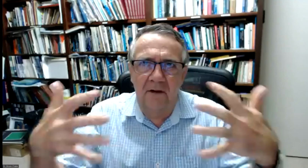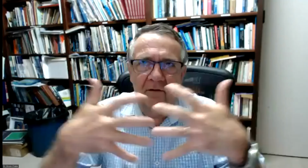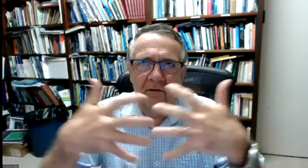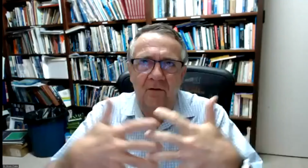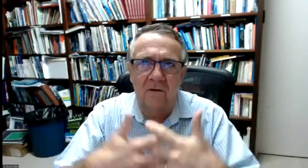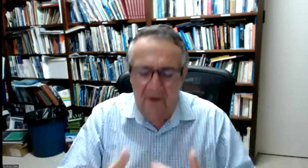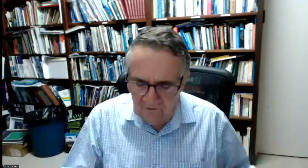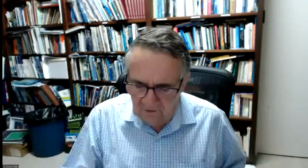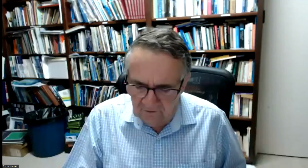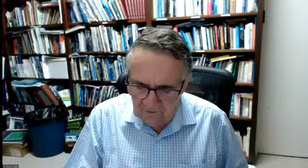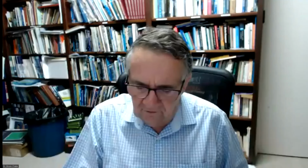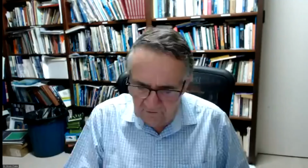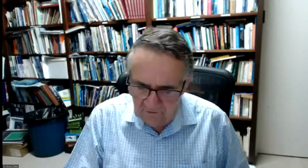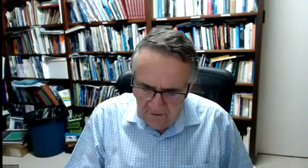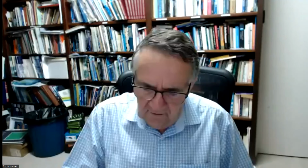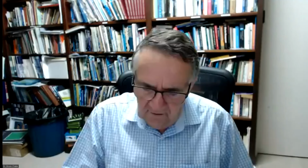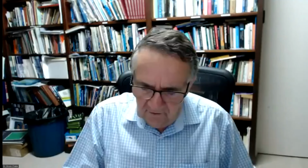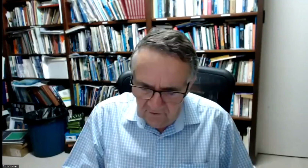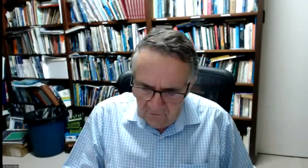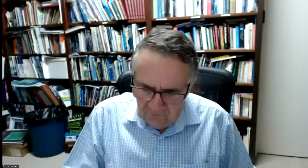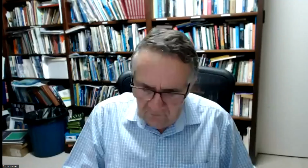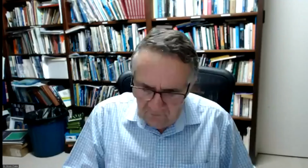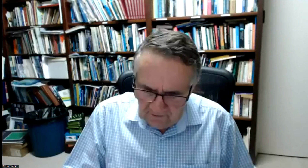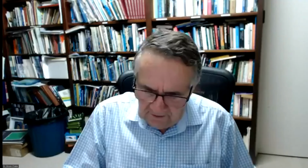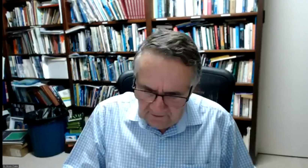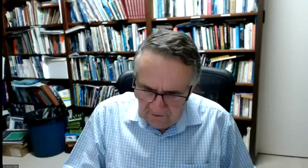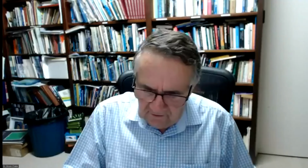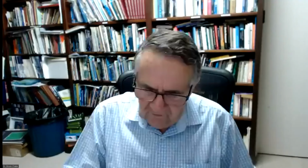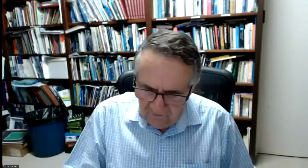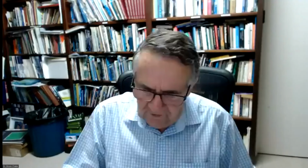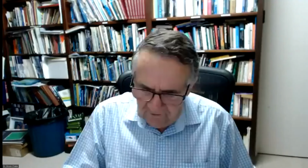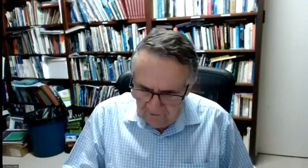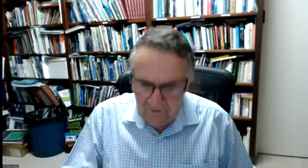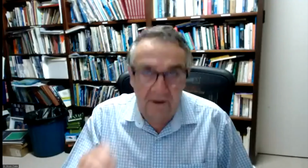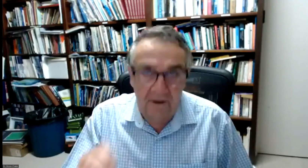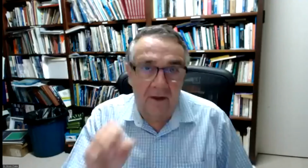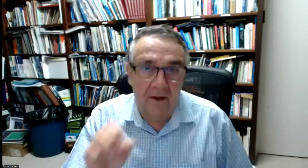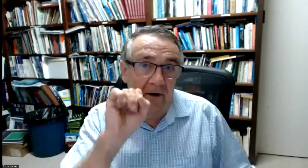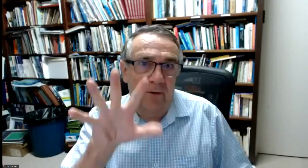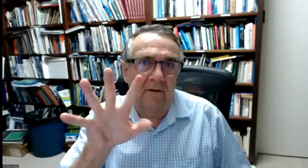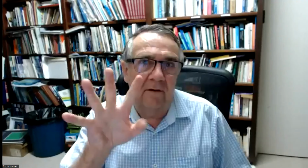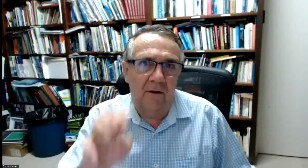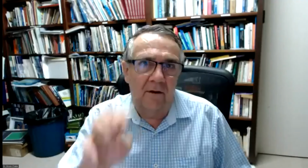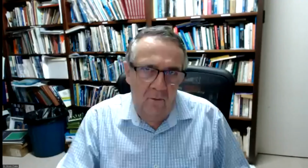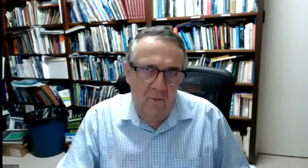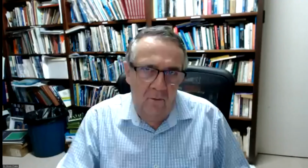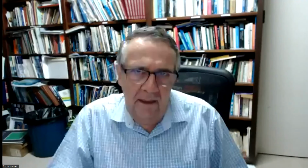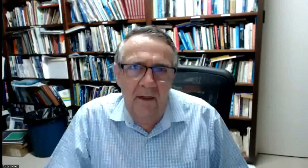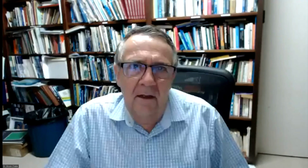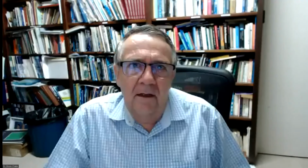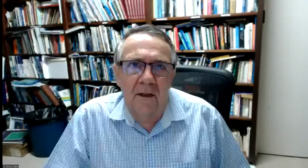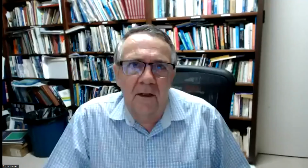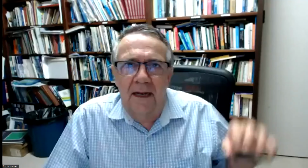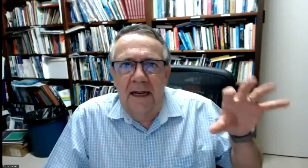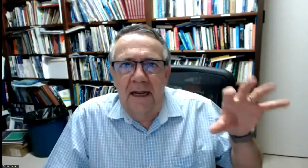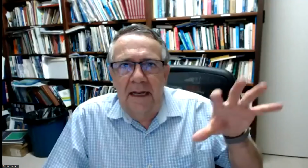the integration of those services. So I'll just reiterate, I think there's 4 things that I think in a very practical way